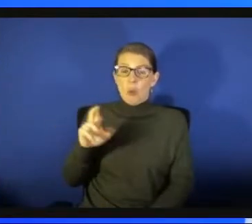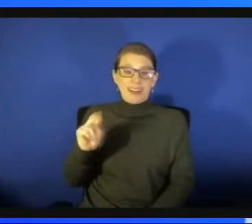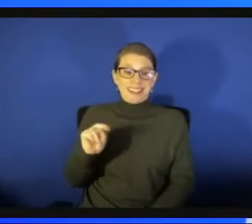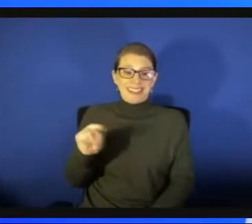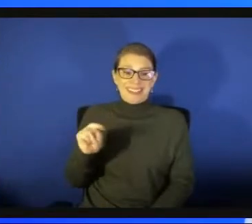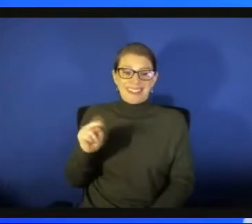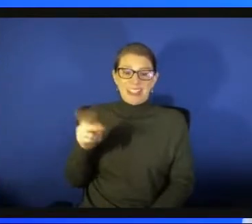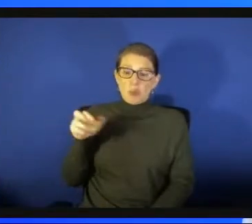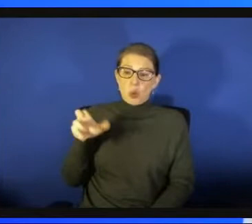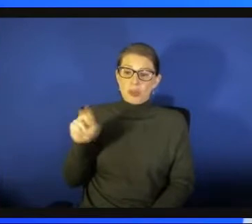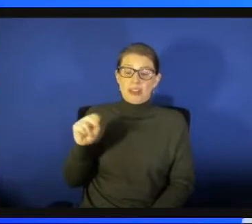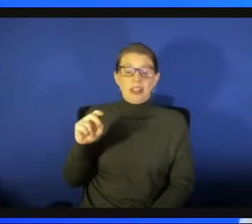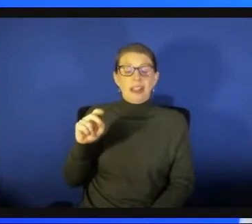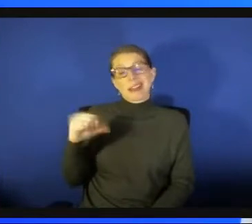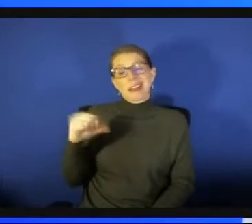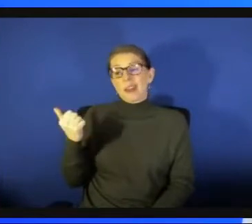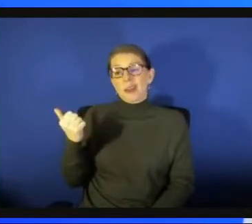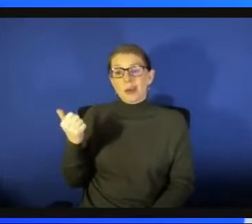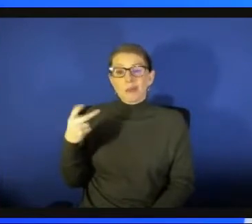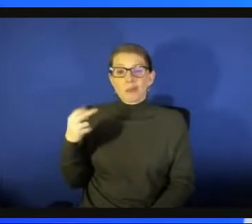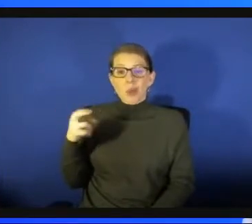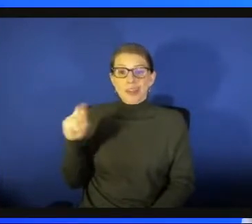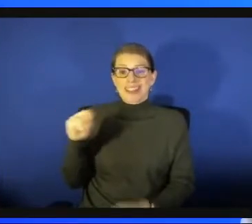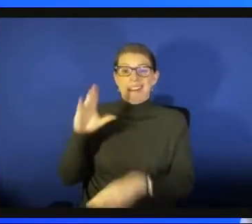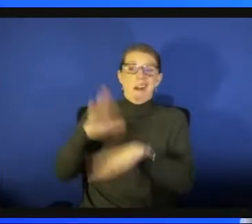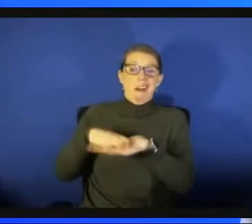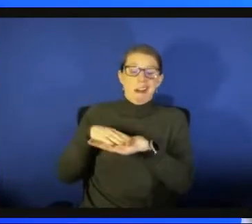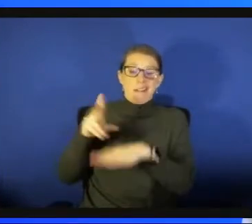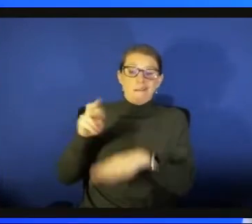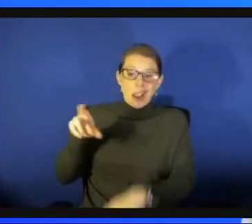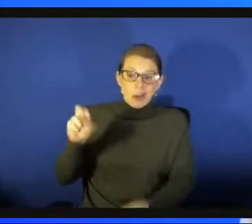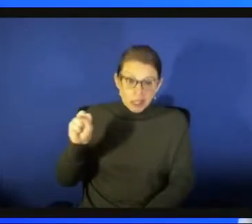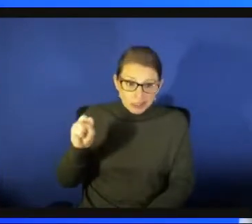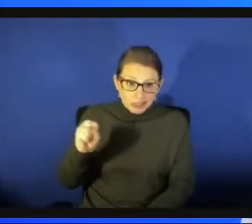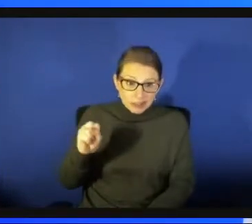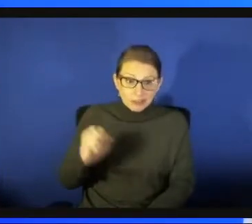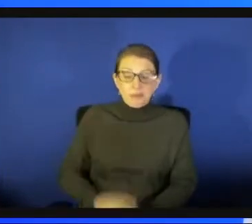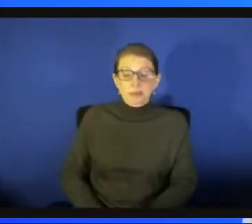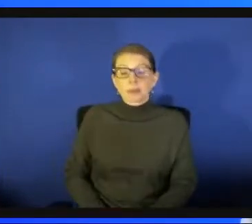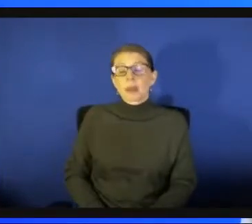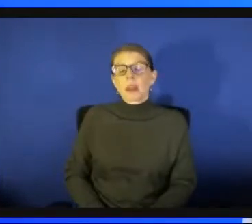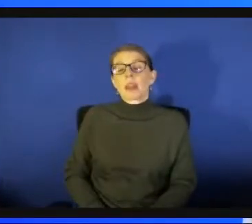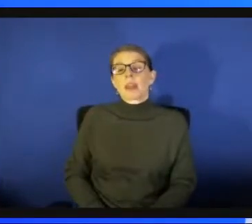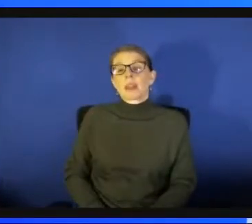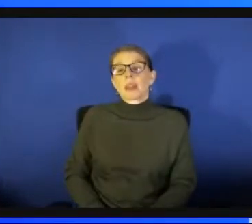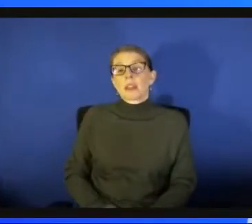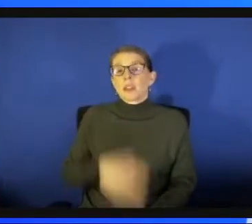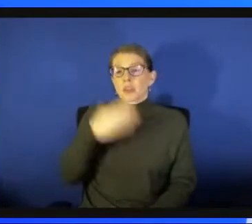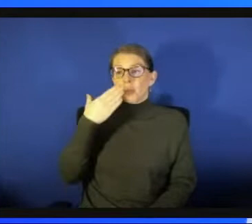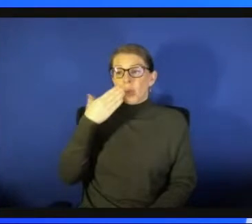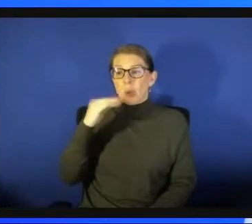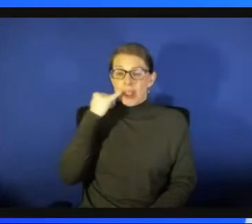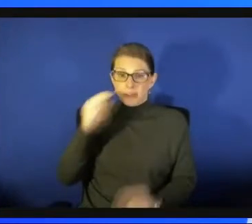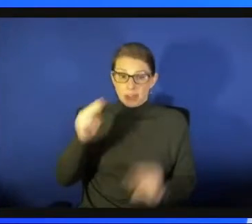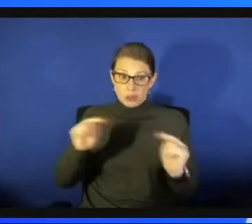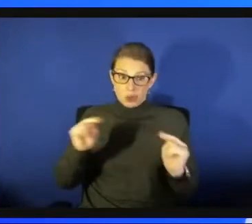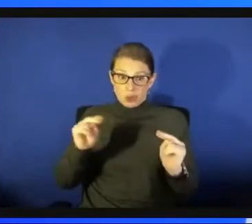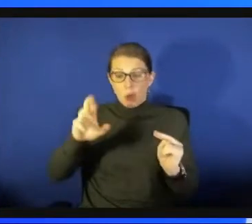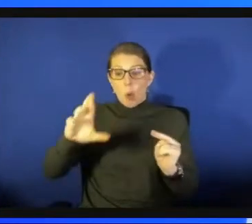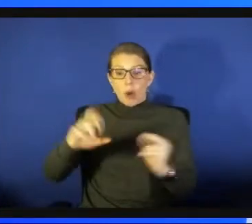on the virus. We don't know if those antibodies are specifically neutralizing or protective